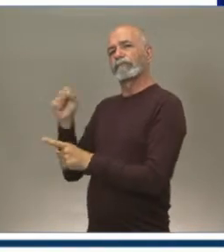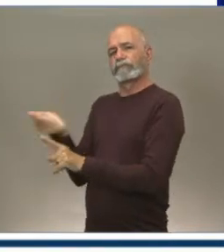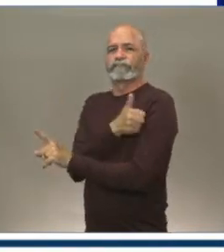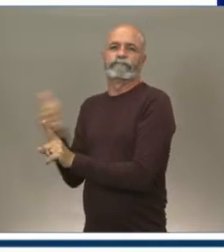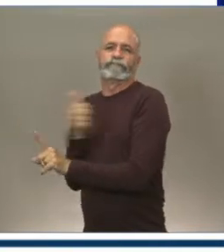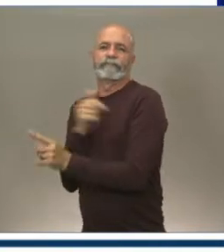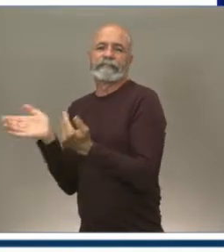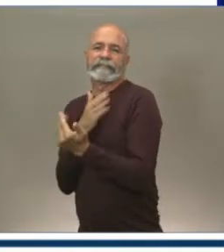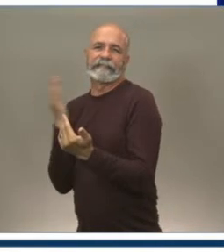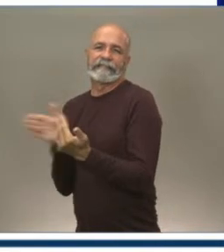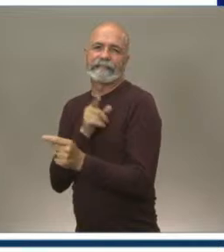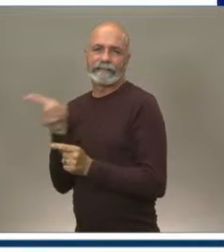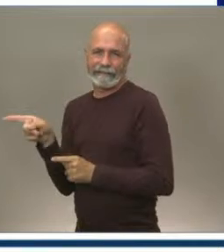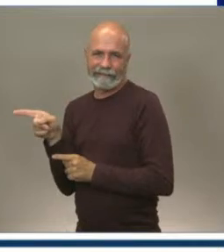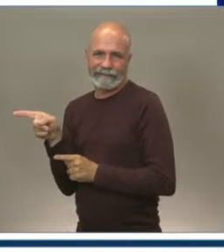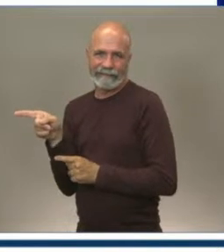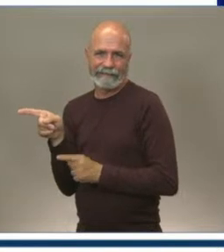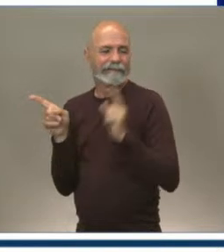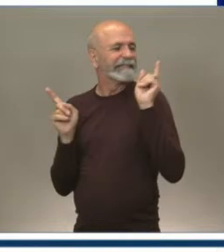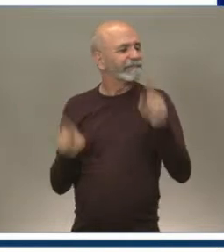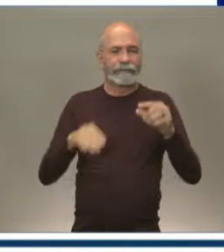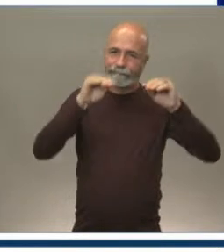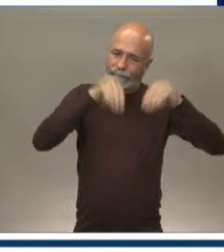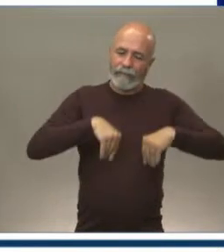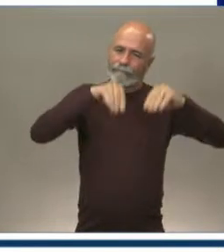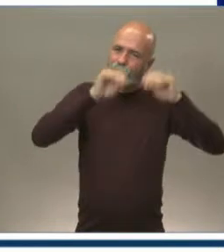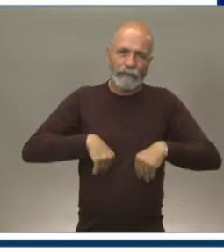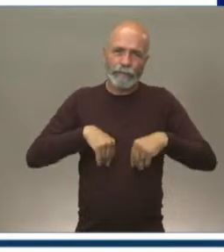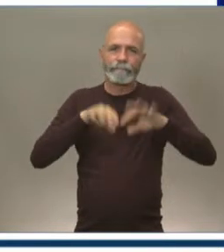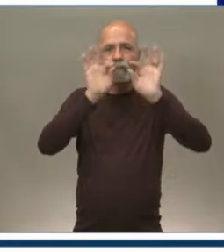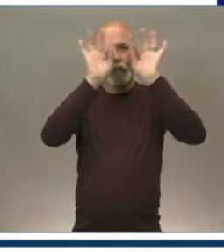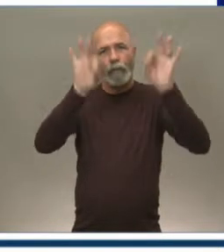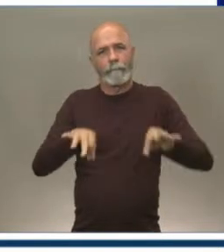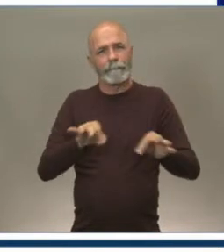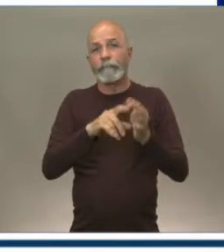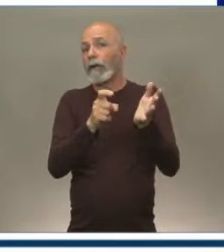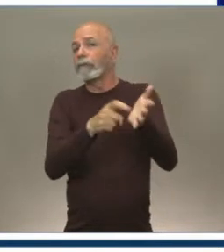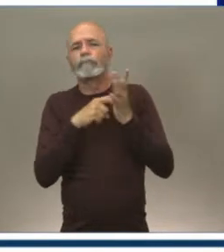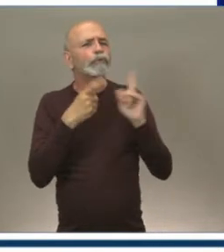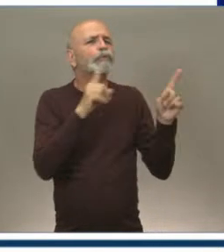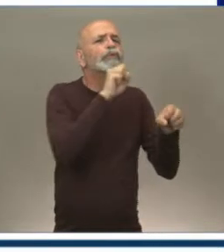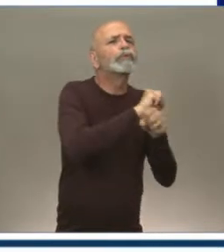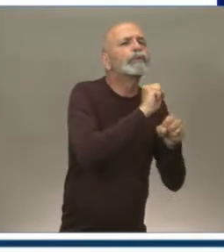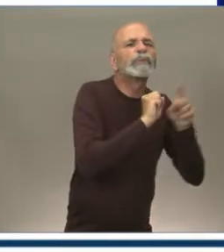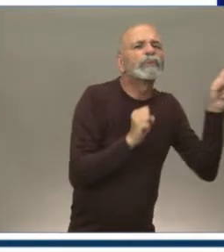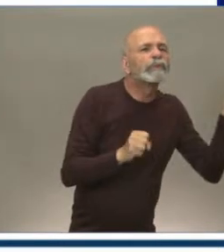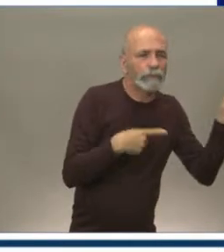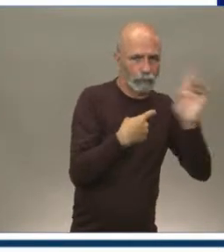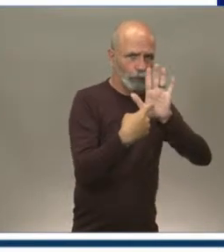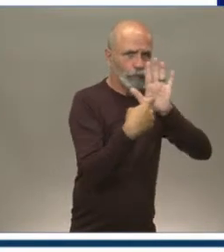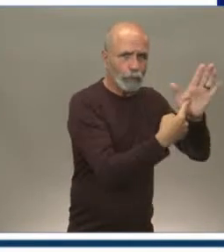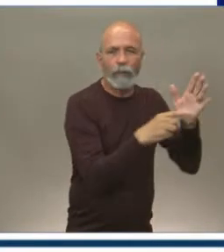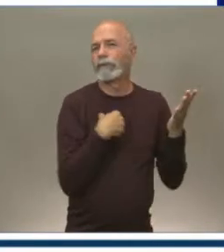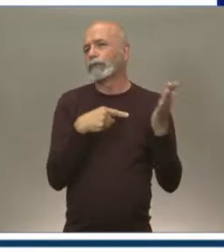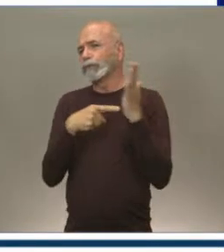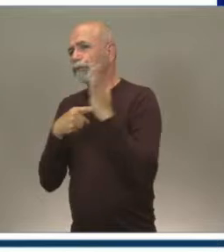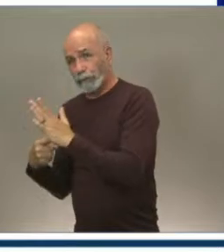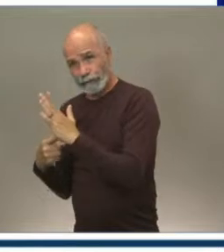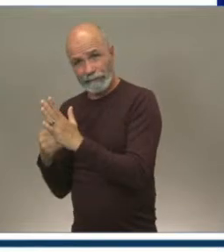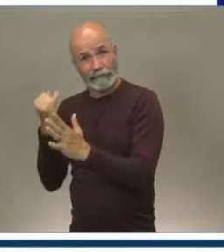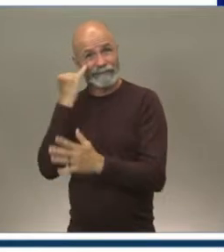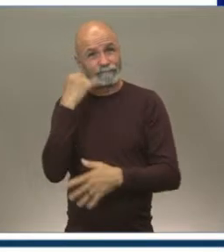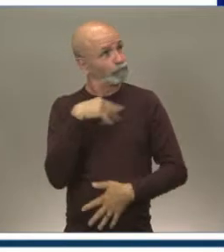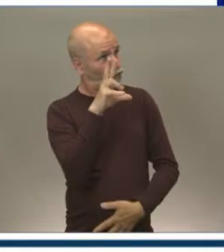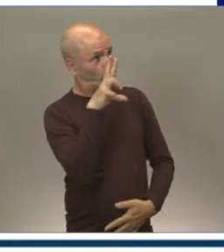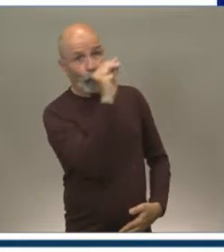out these forms so that they can show the status of their employment to come in. So to be clear, we are not saying no to any